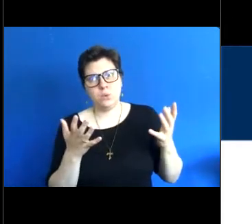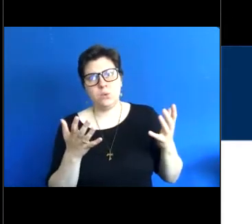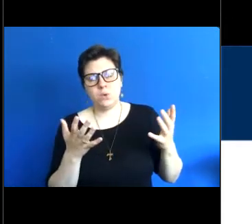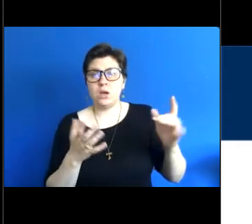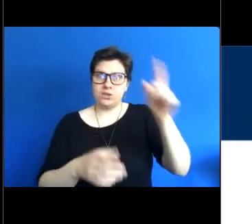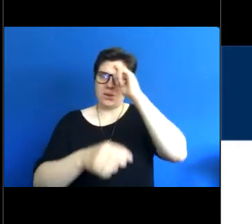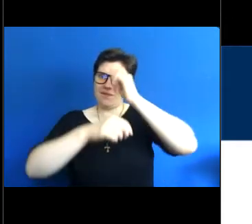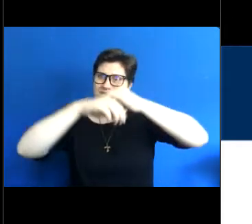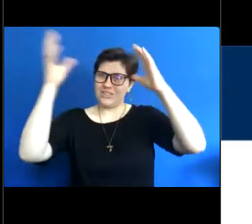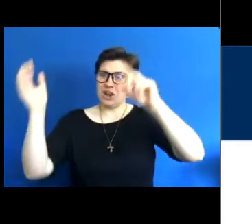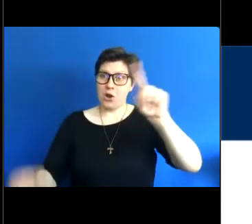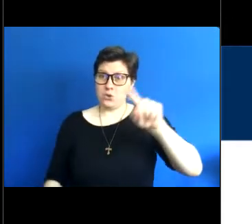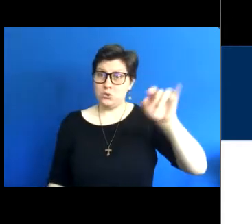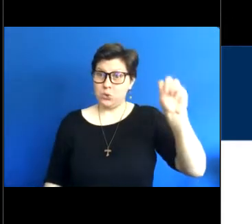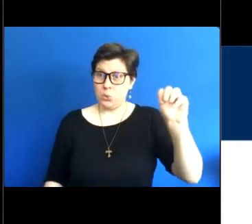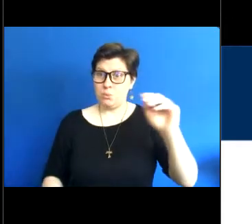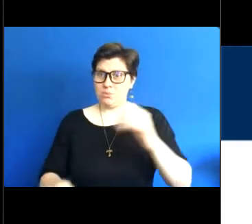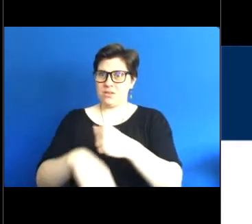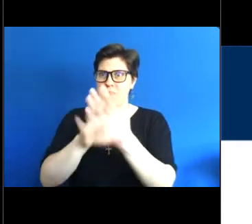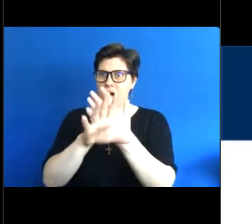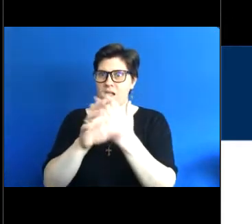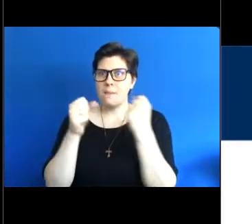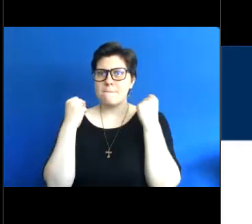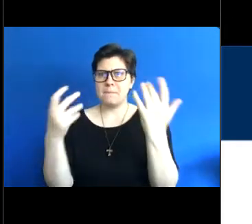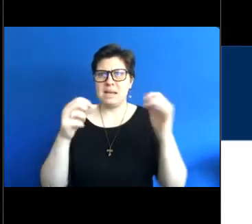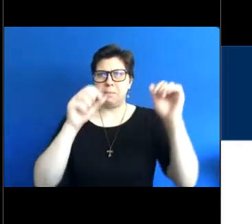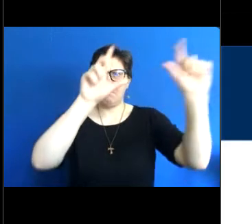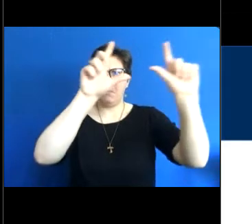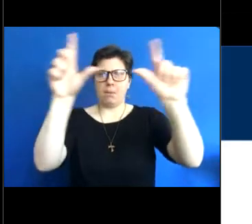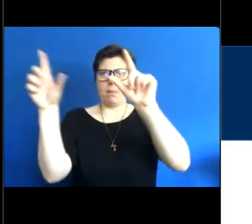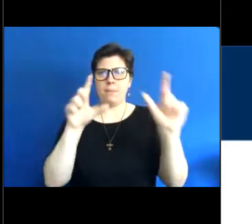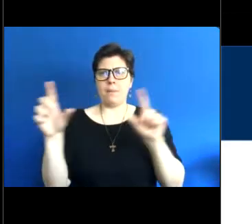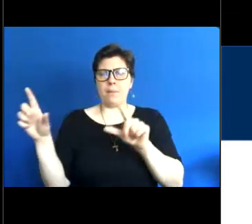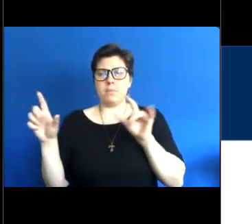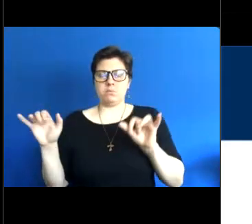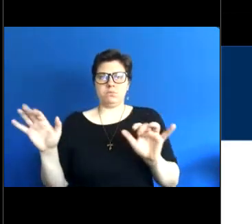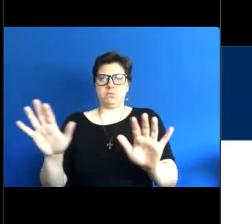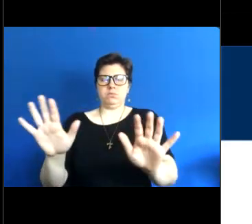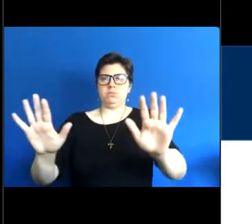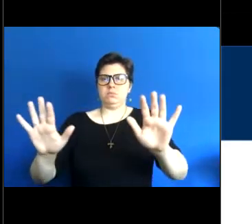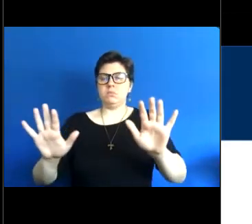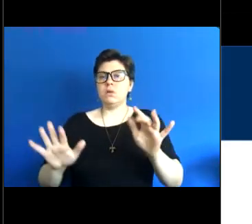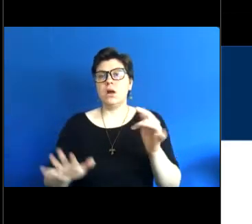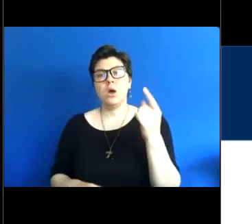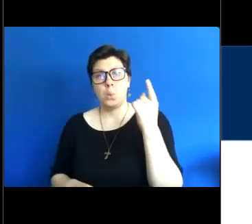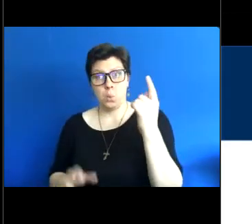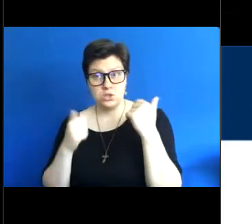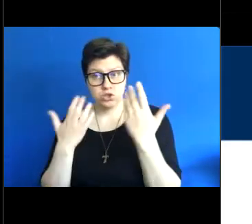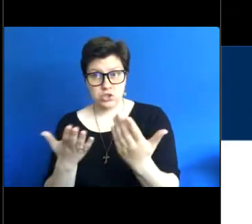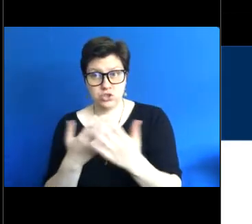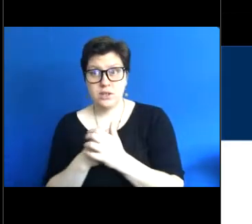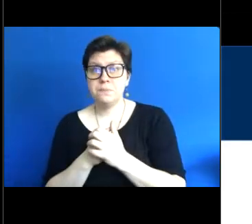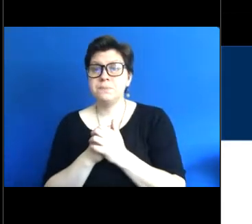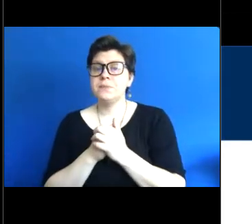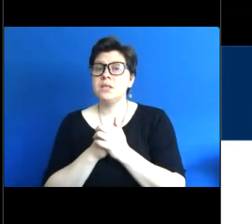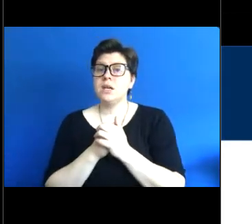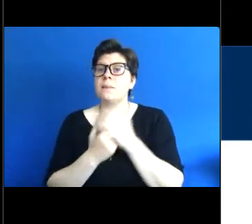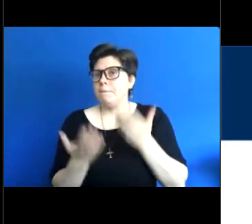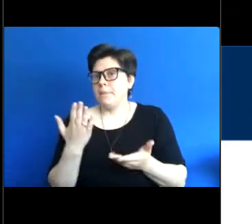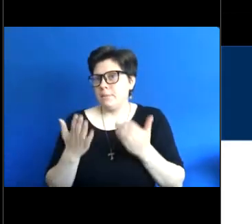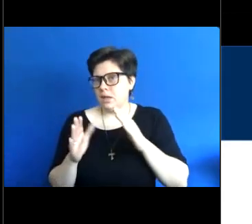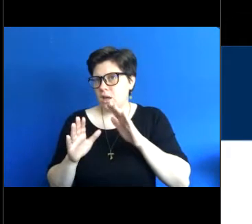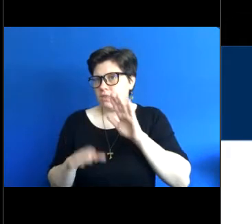I'm sure many of us have been on there where there's multiple screens. So one suggestion, which perhaps the